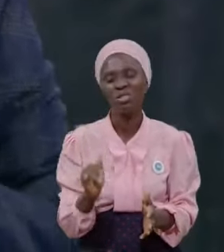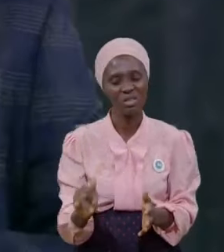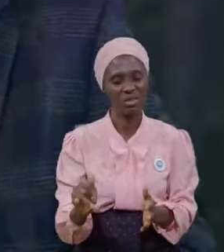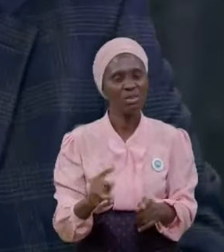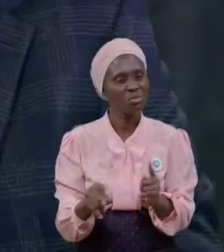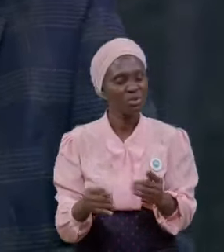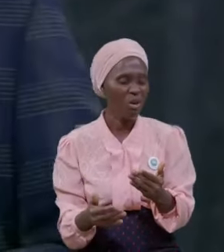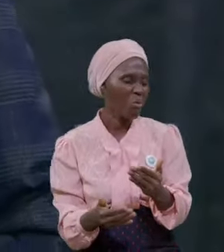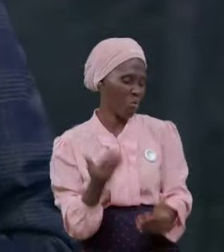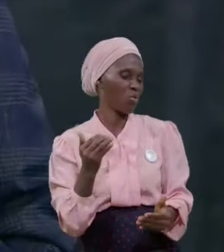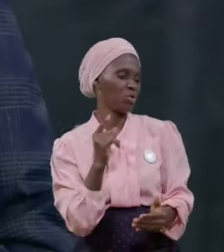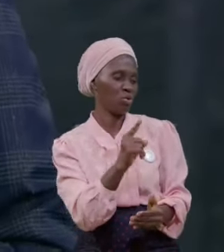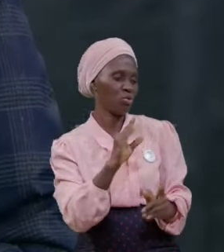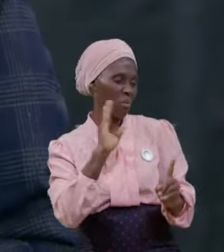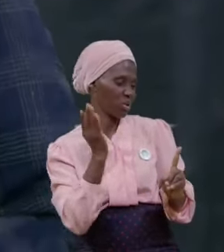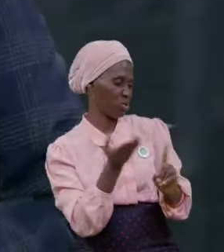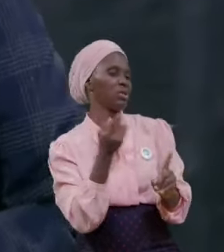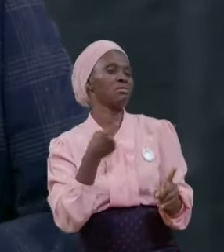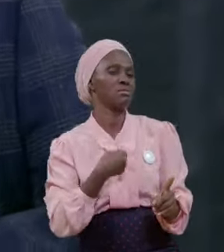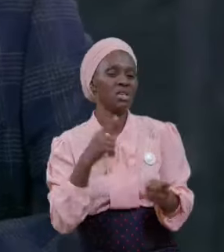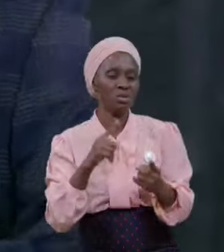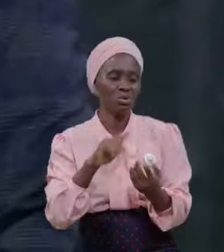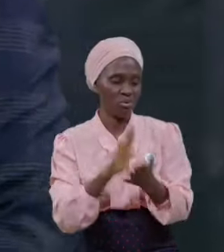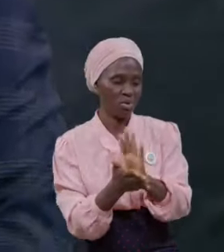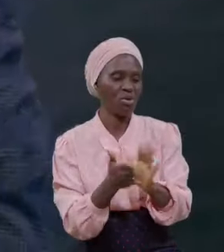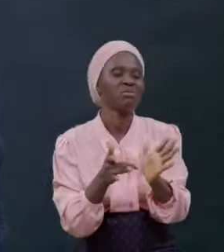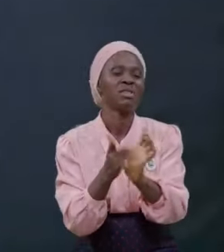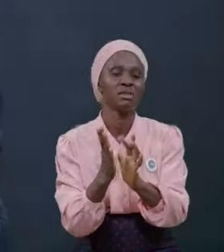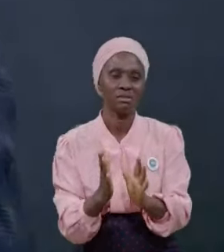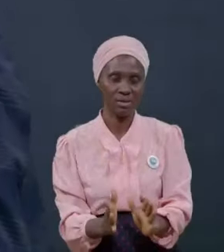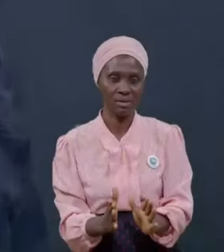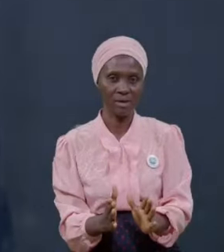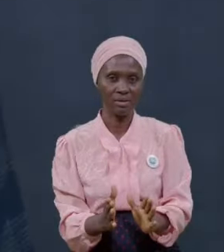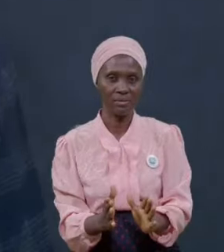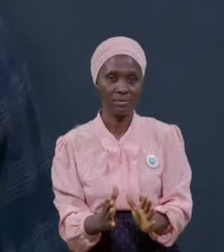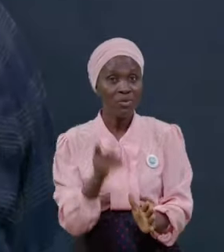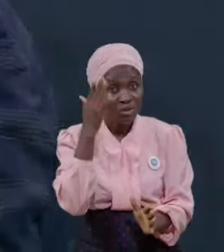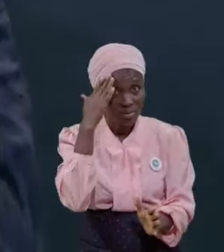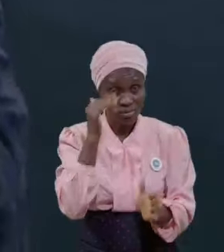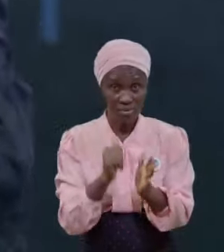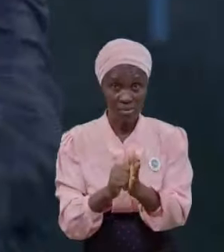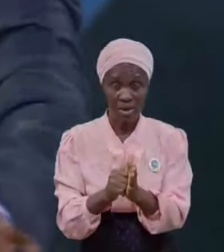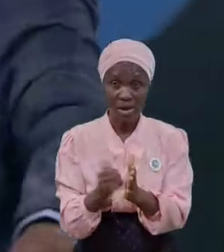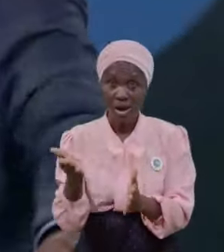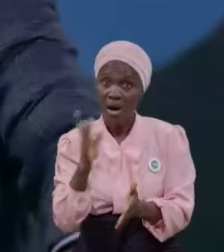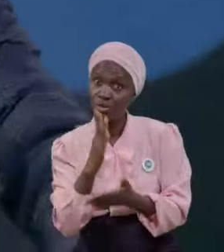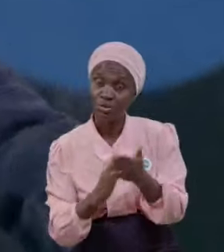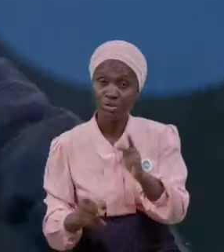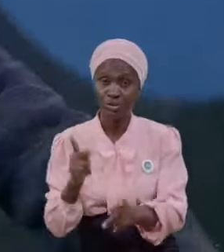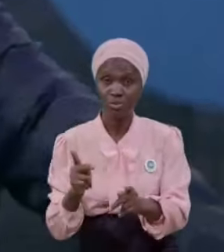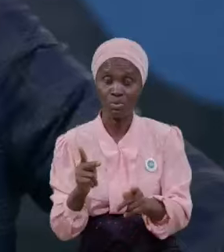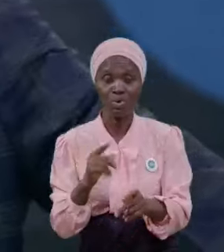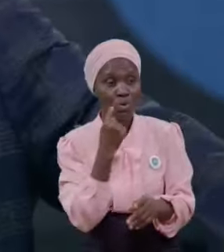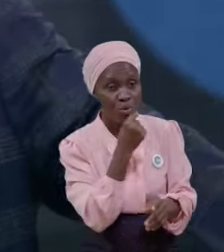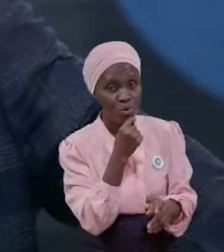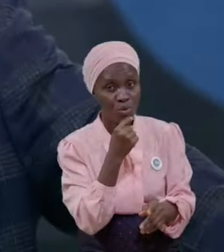be a Christian. Do you know there are people who say they are Christians, but they are